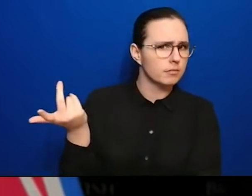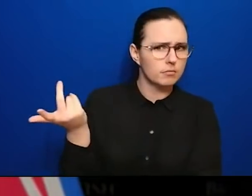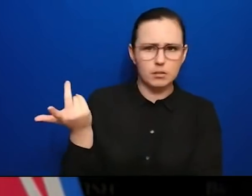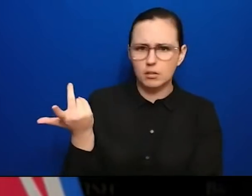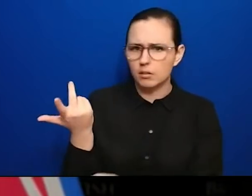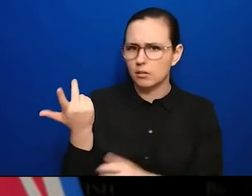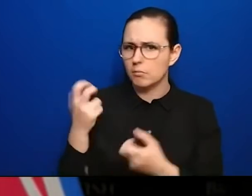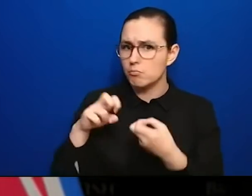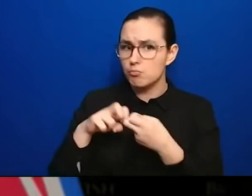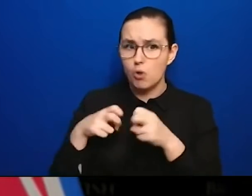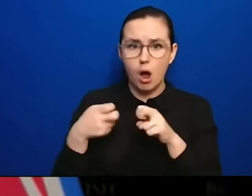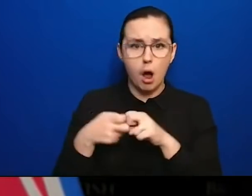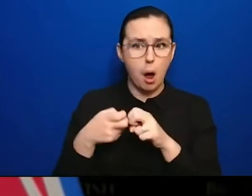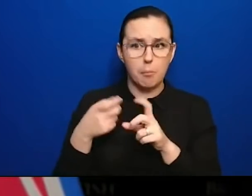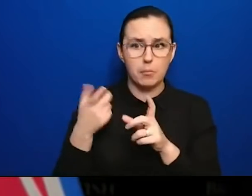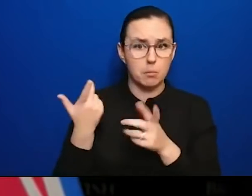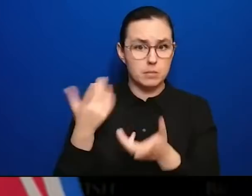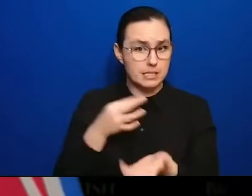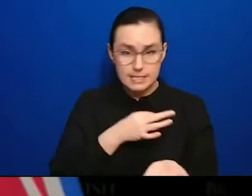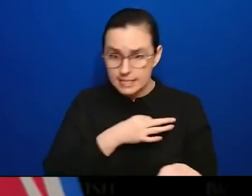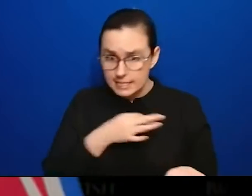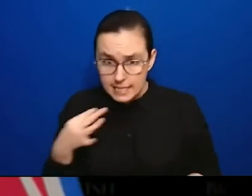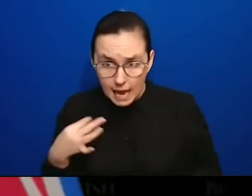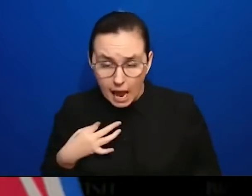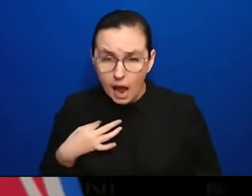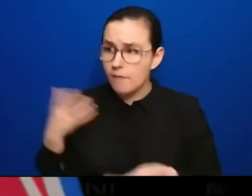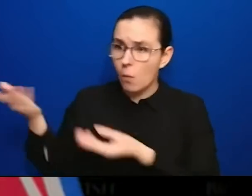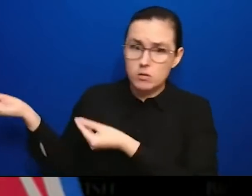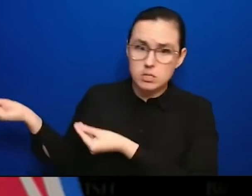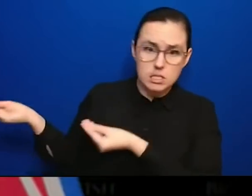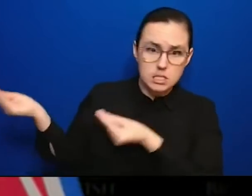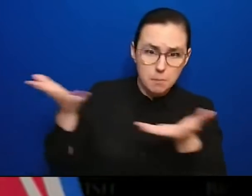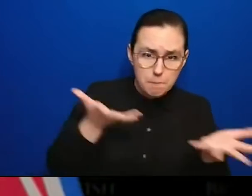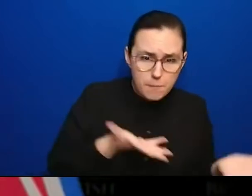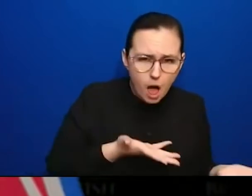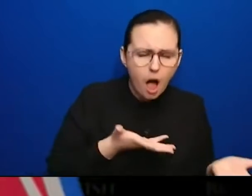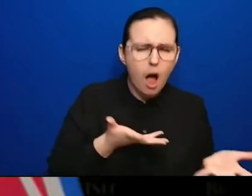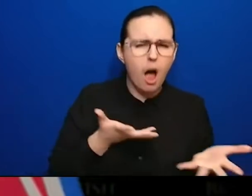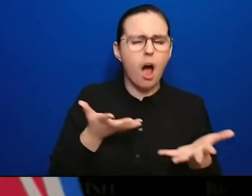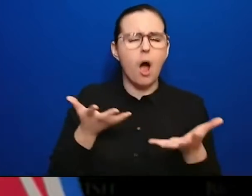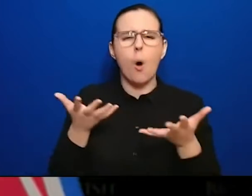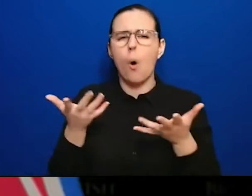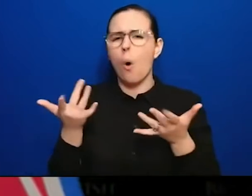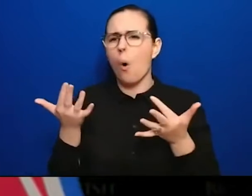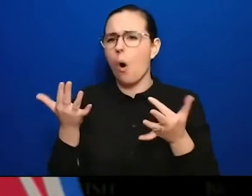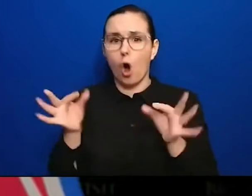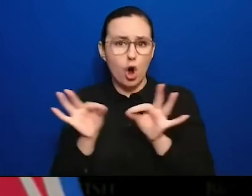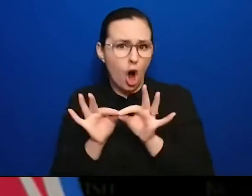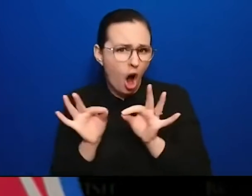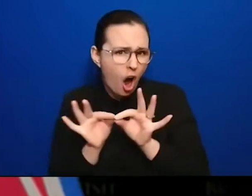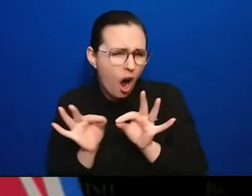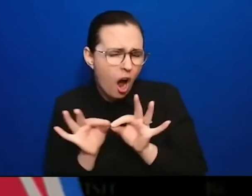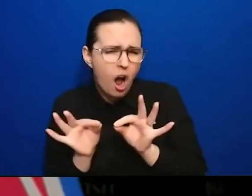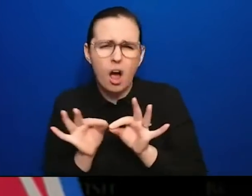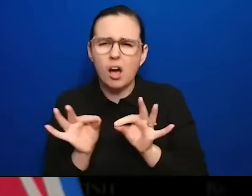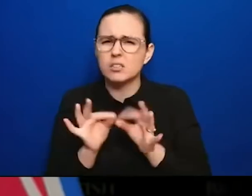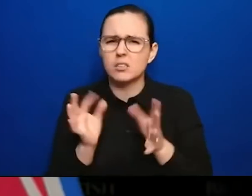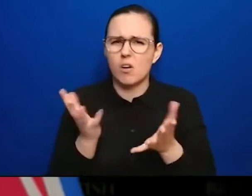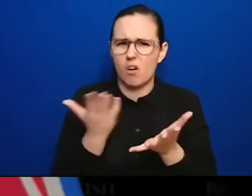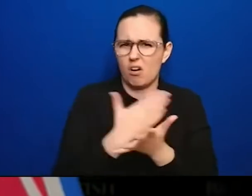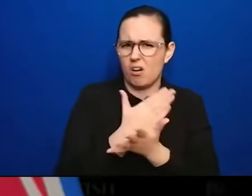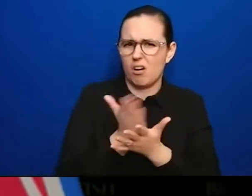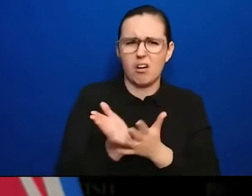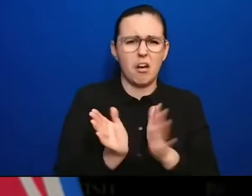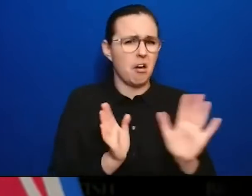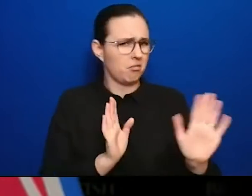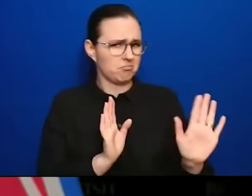October 26th to the end of the year. That's what we're doing. So the rollout is advancing and it is being speeded